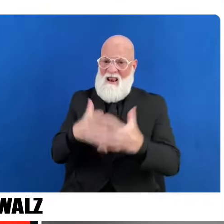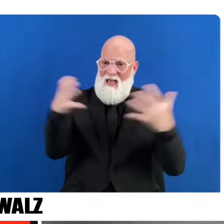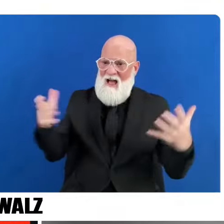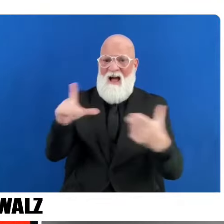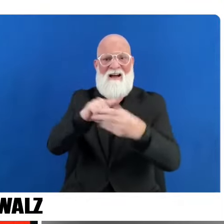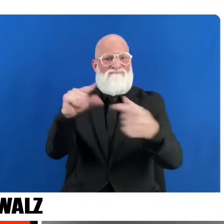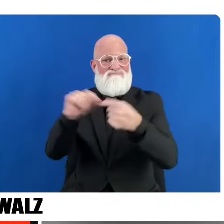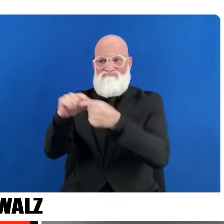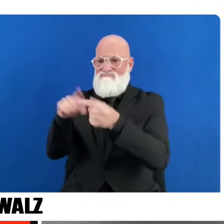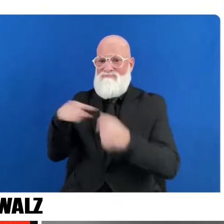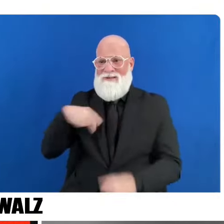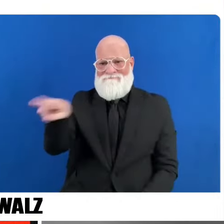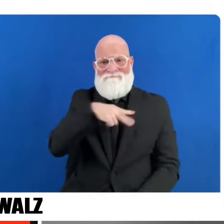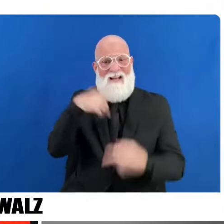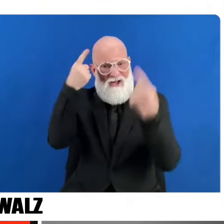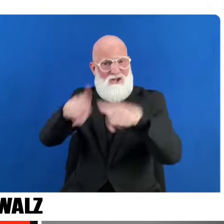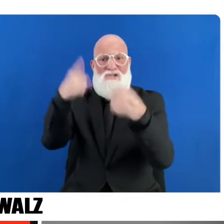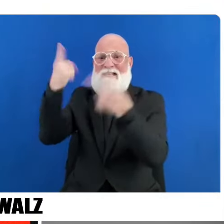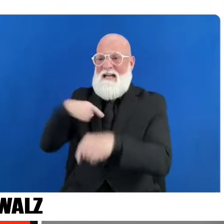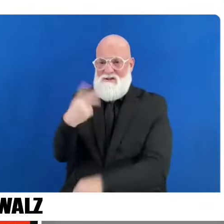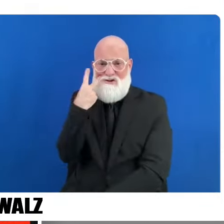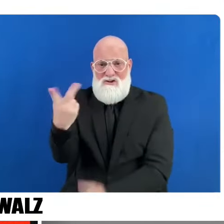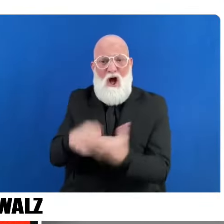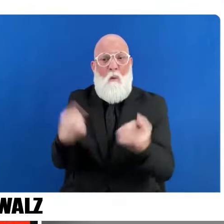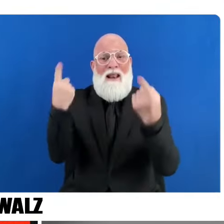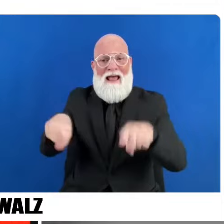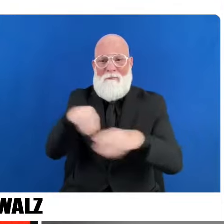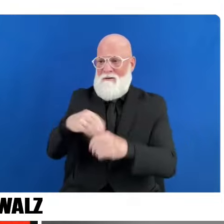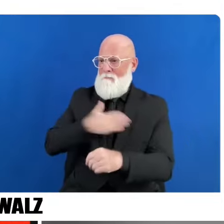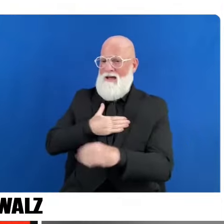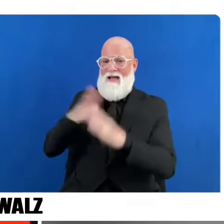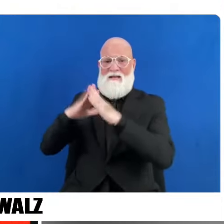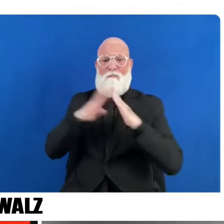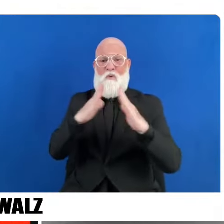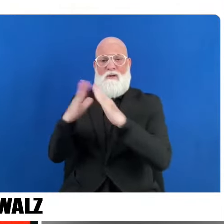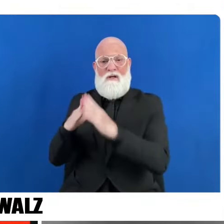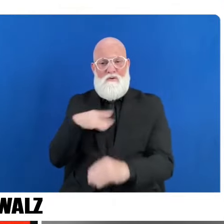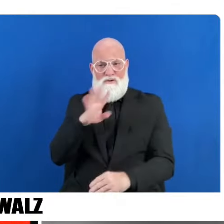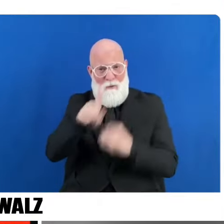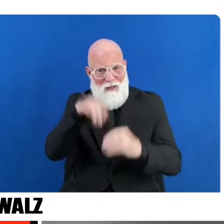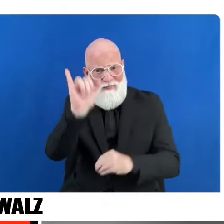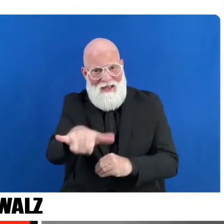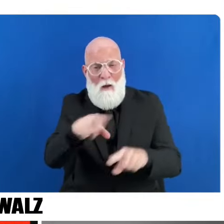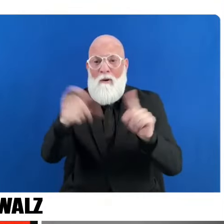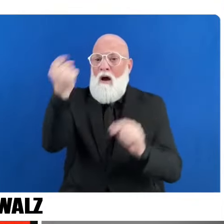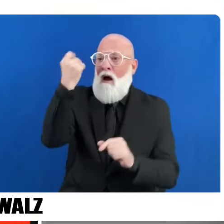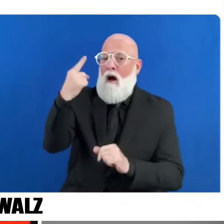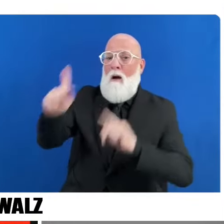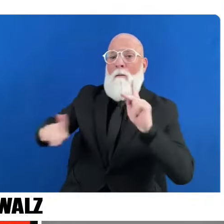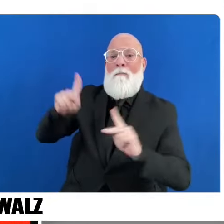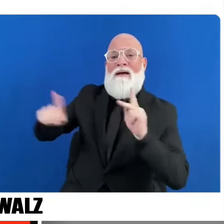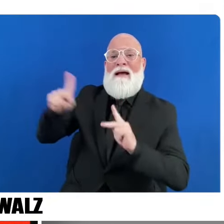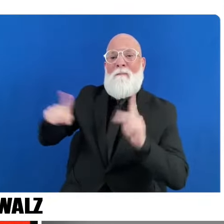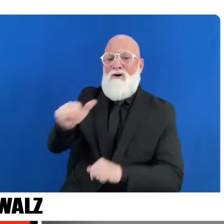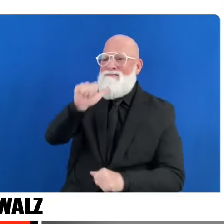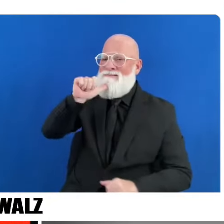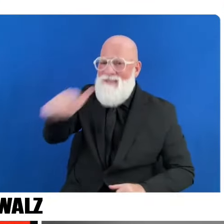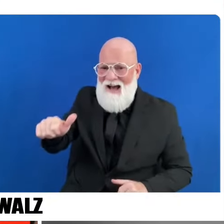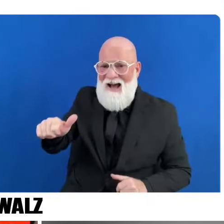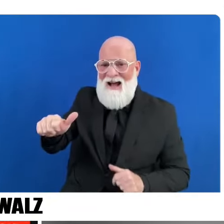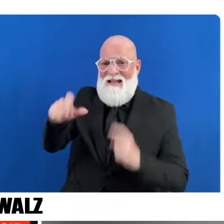my communities, and we talked about that. But we had people undercutting the right to collectively bargain. We had right to work states made it